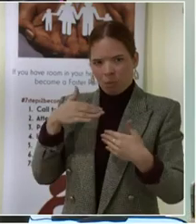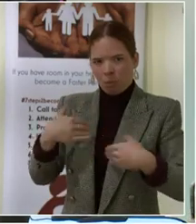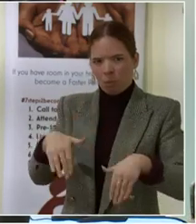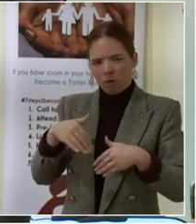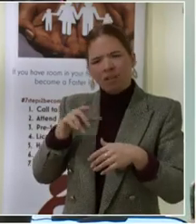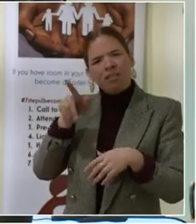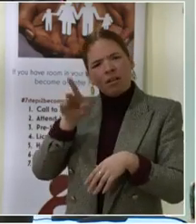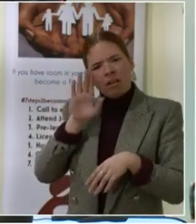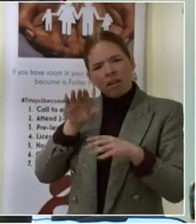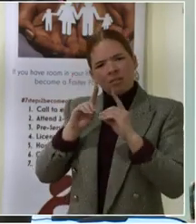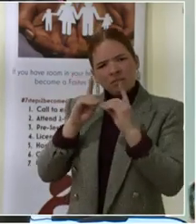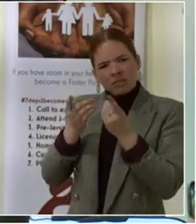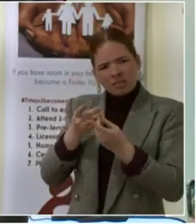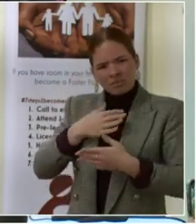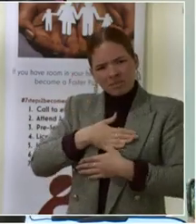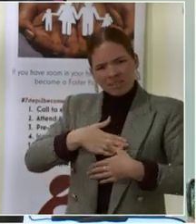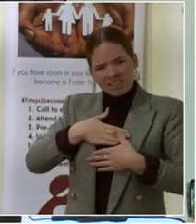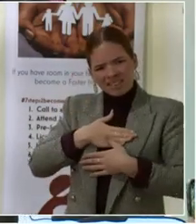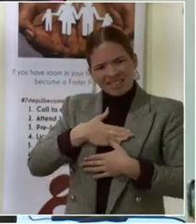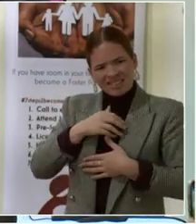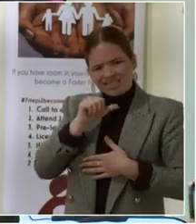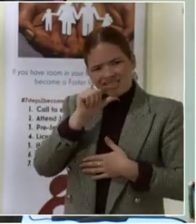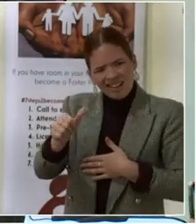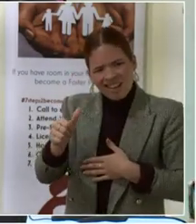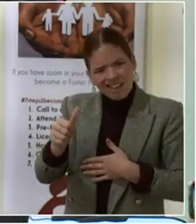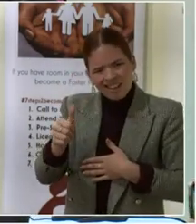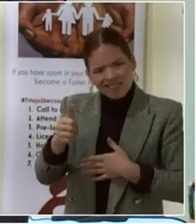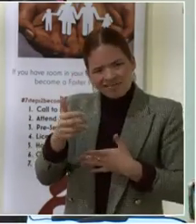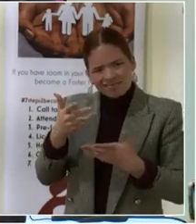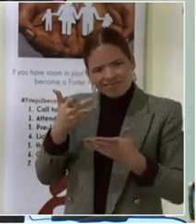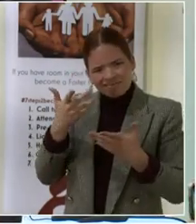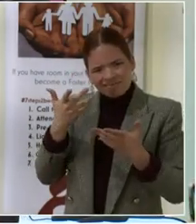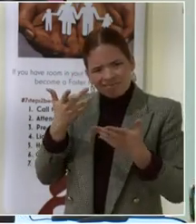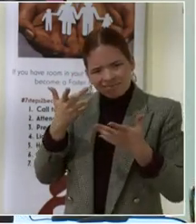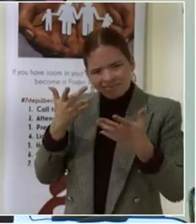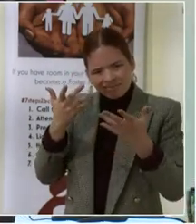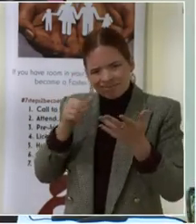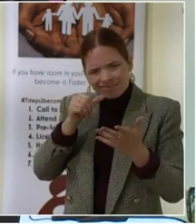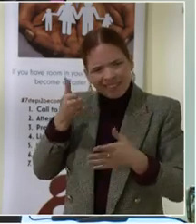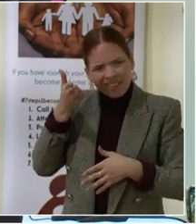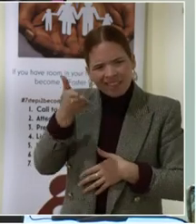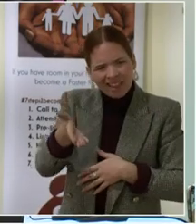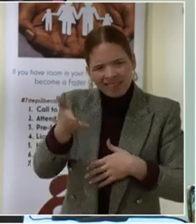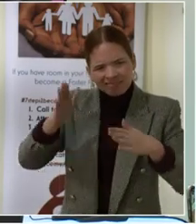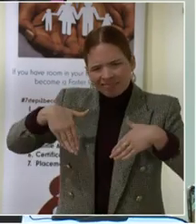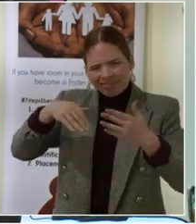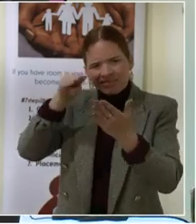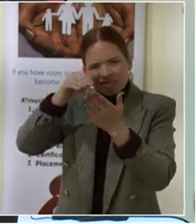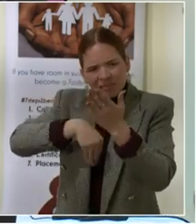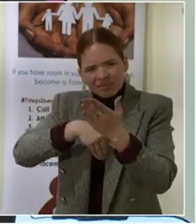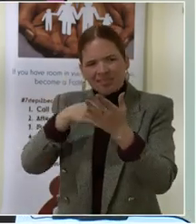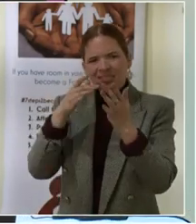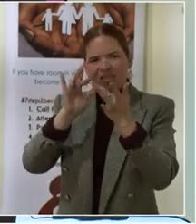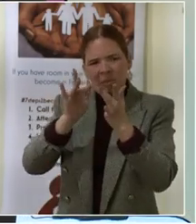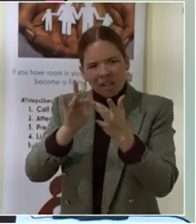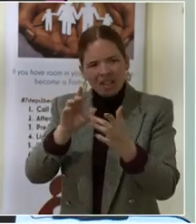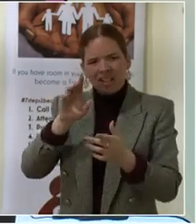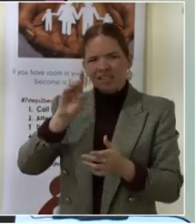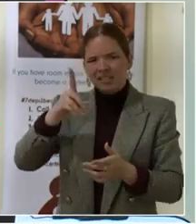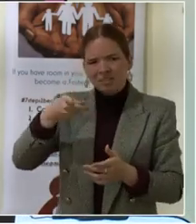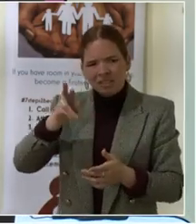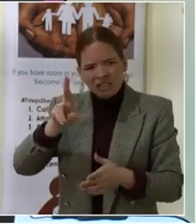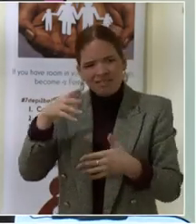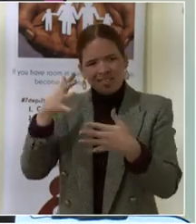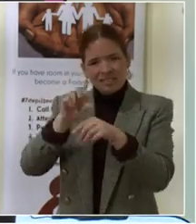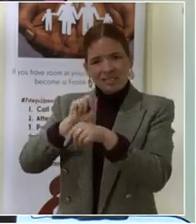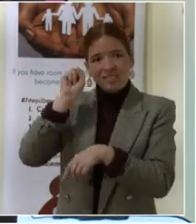slot in to do it in the recreation. We filled out the form on the DPR online and everything. It took us the day before